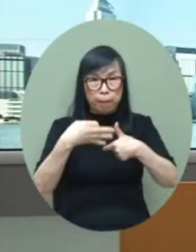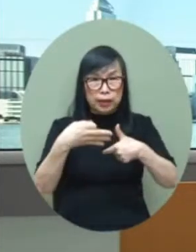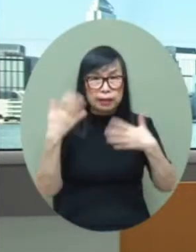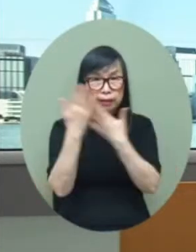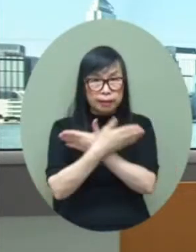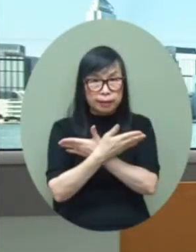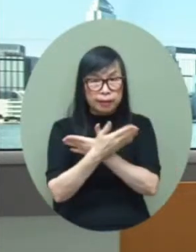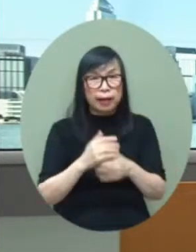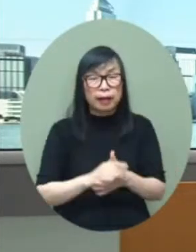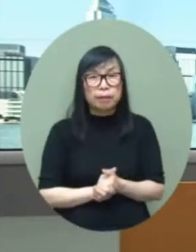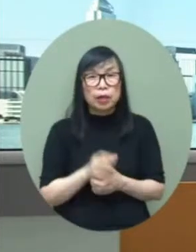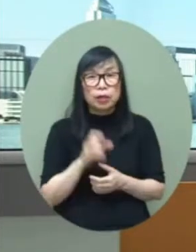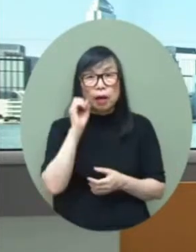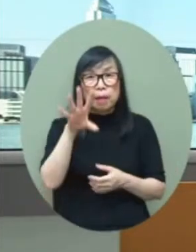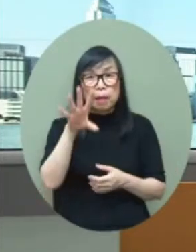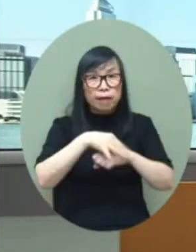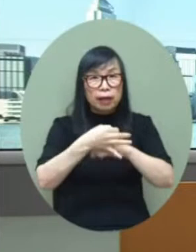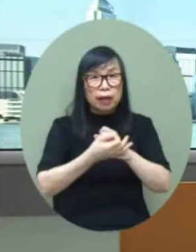TVB.